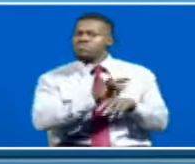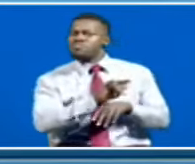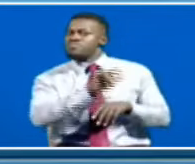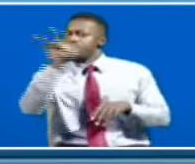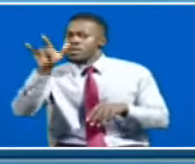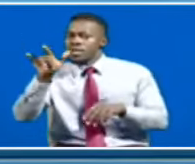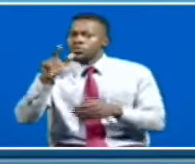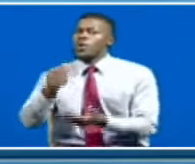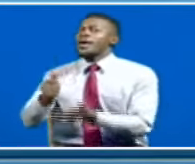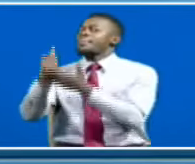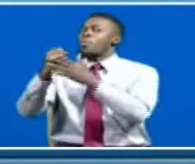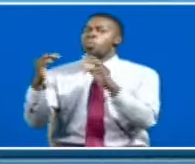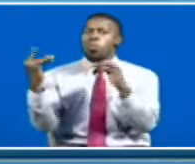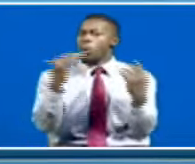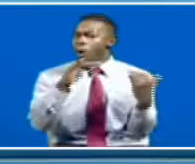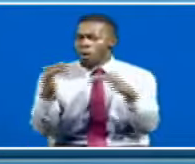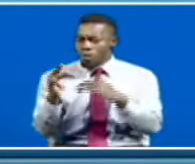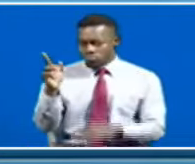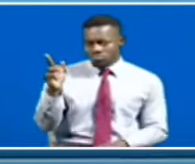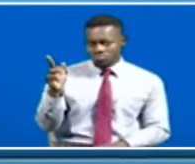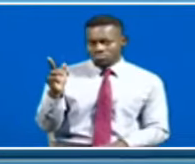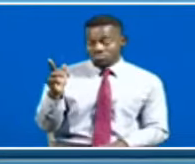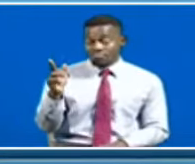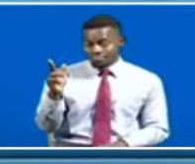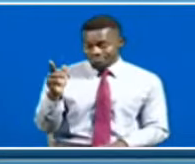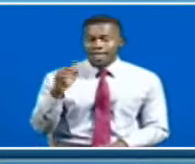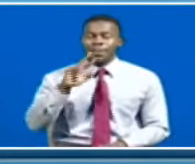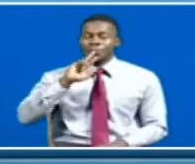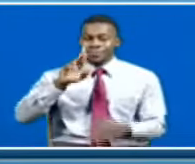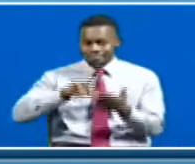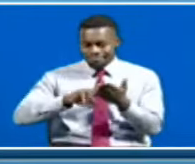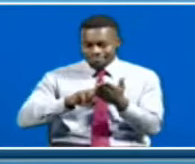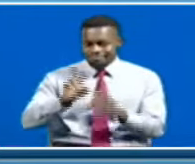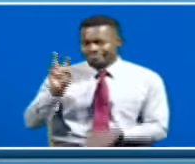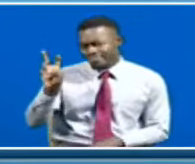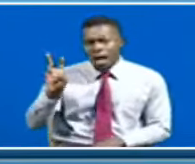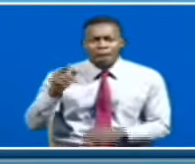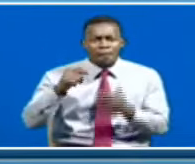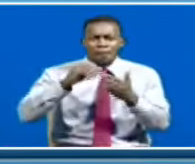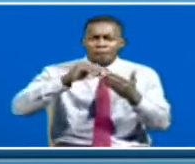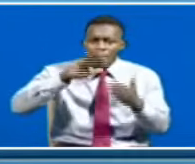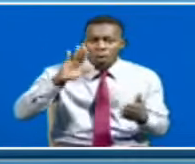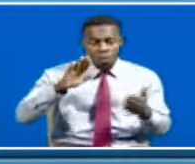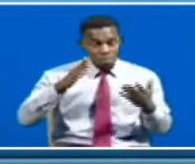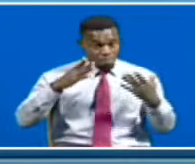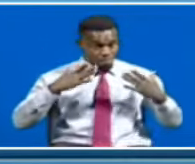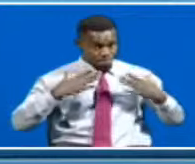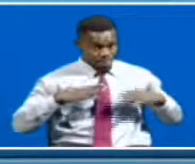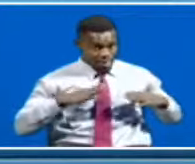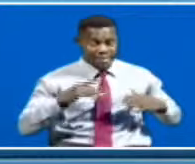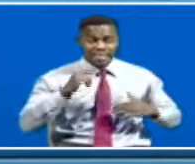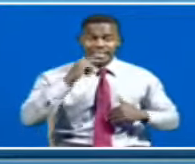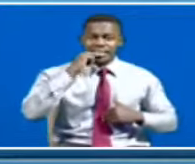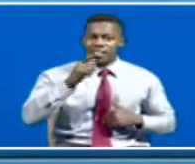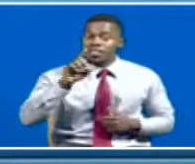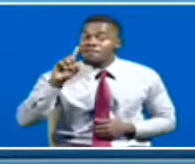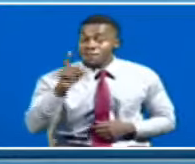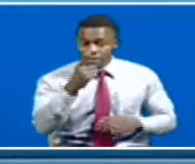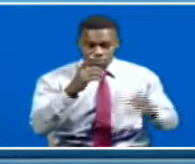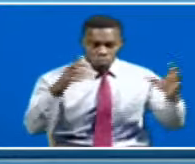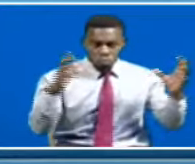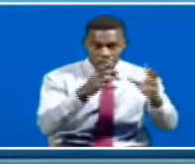And as KTN's senior political affairs reporter Daniel Kariuki reports, sources have told KTN News that the first batch of